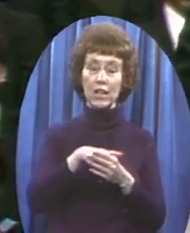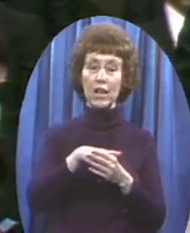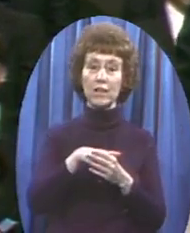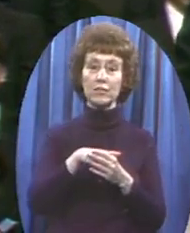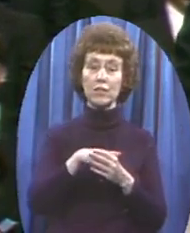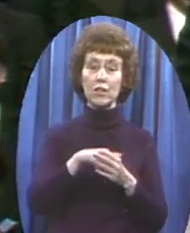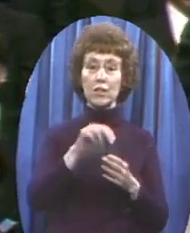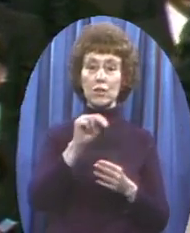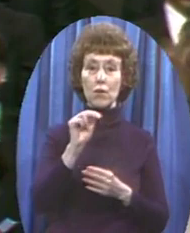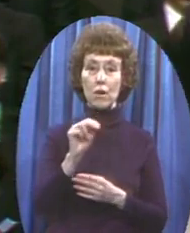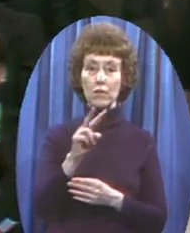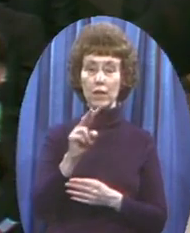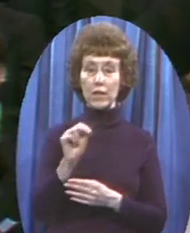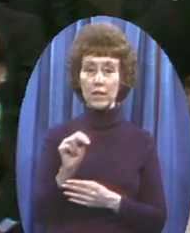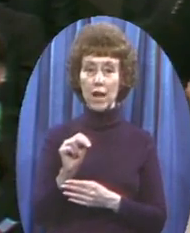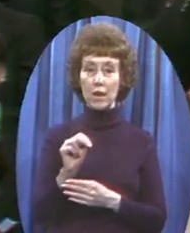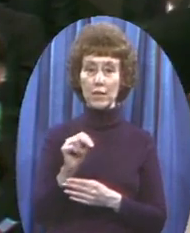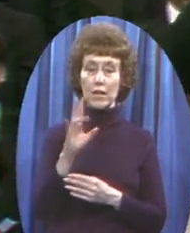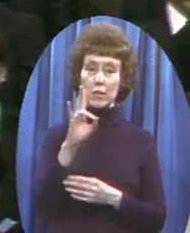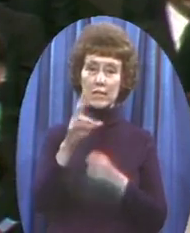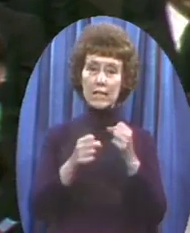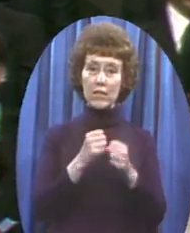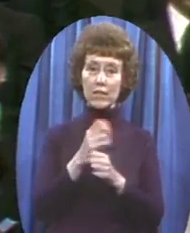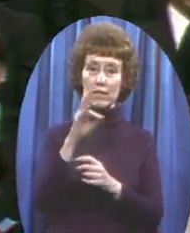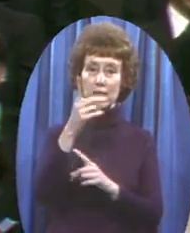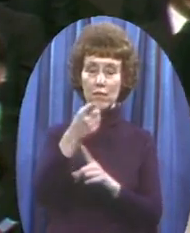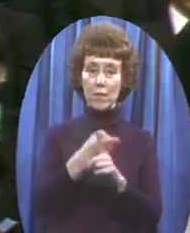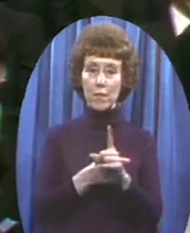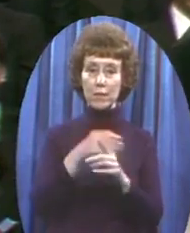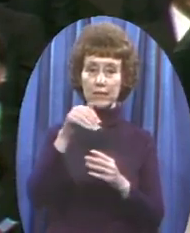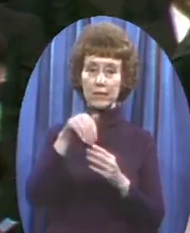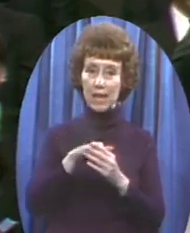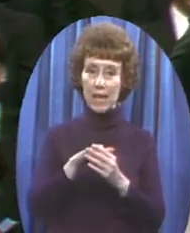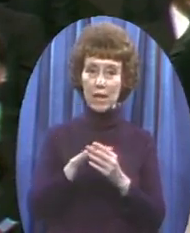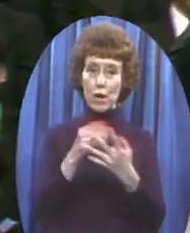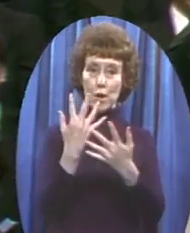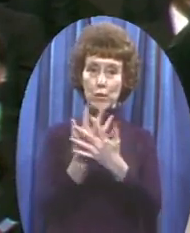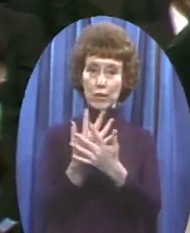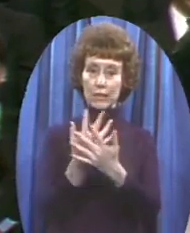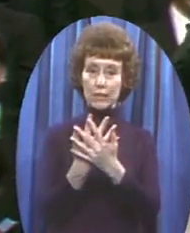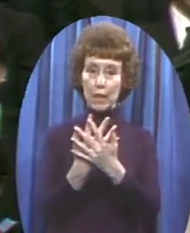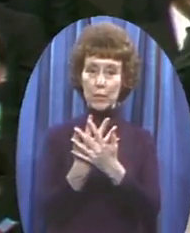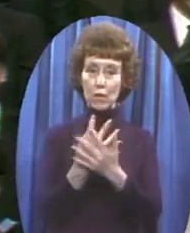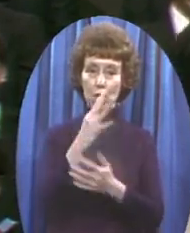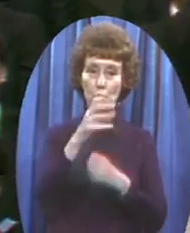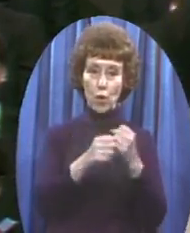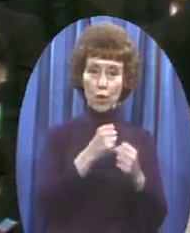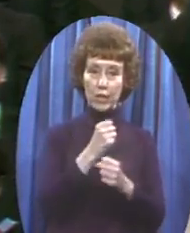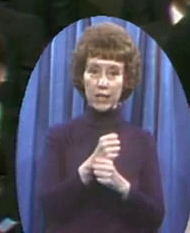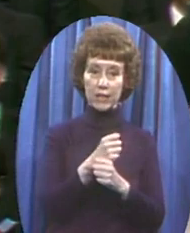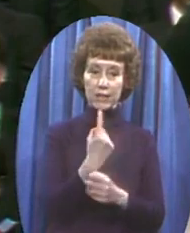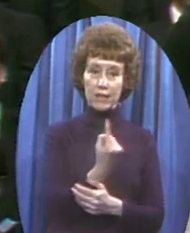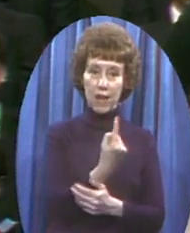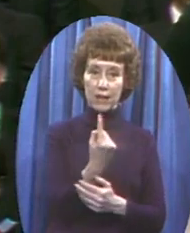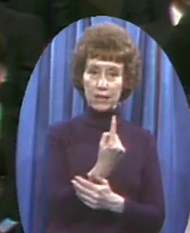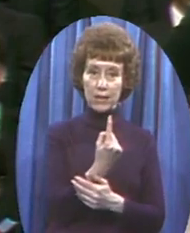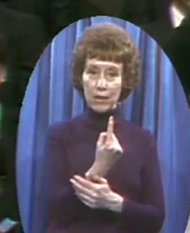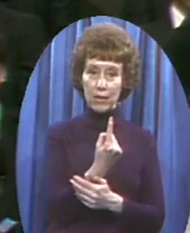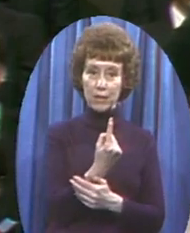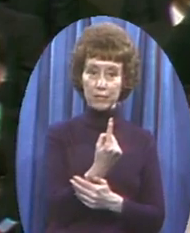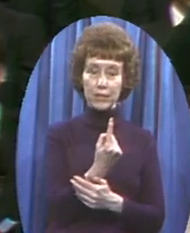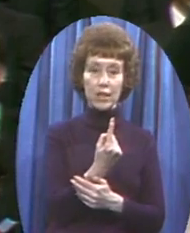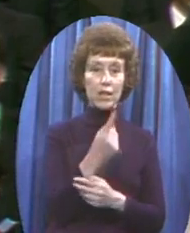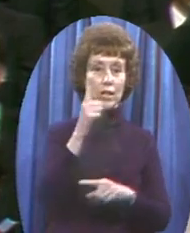prison camp, 4 years in solitary confinement, and during those 4 years of solitary confinement, he was not allowed to speak one